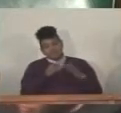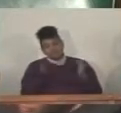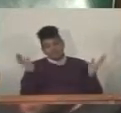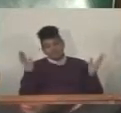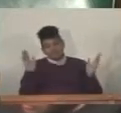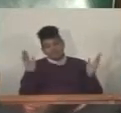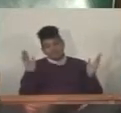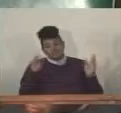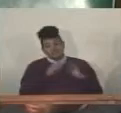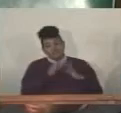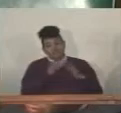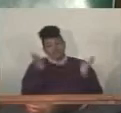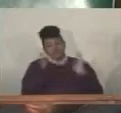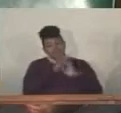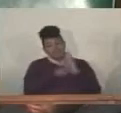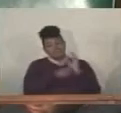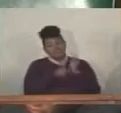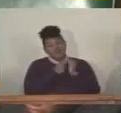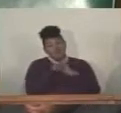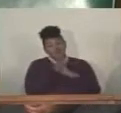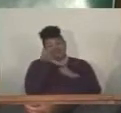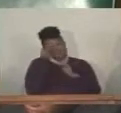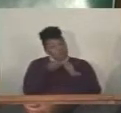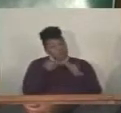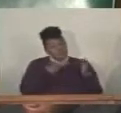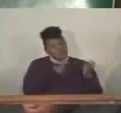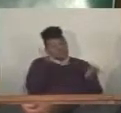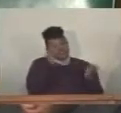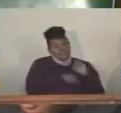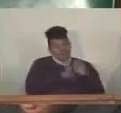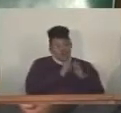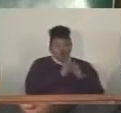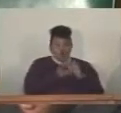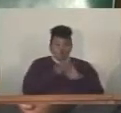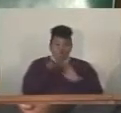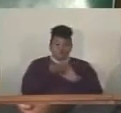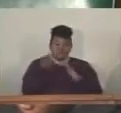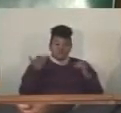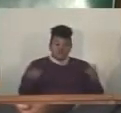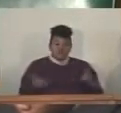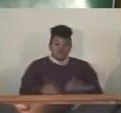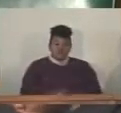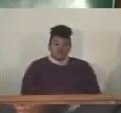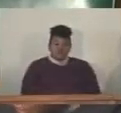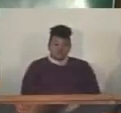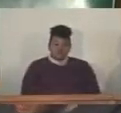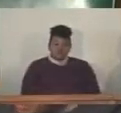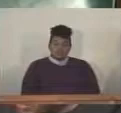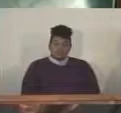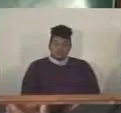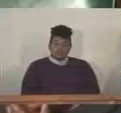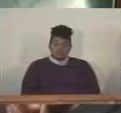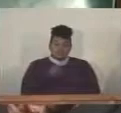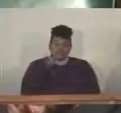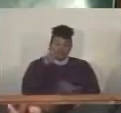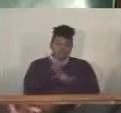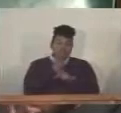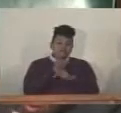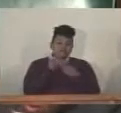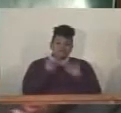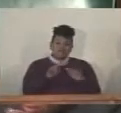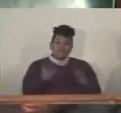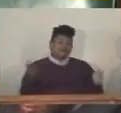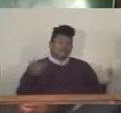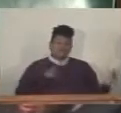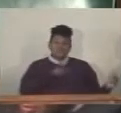not change the actual sentence that attached to the charge in its...